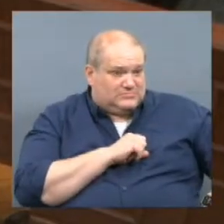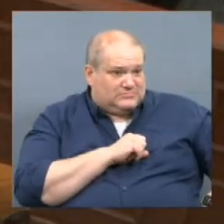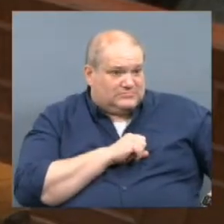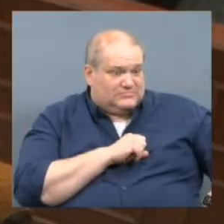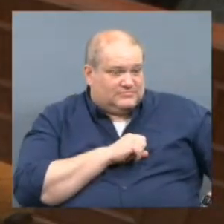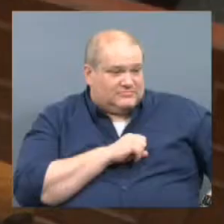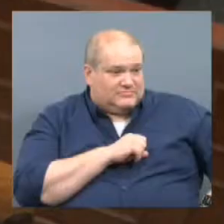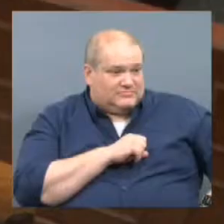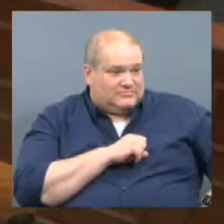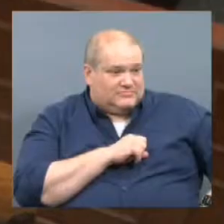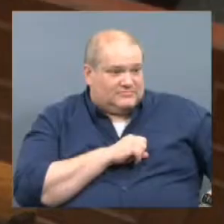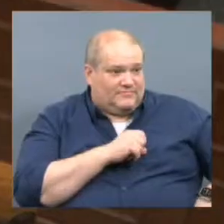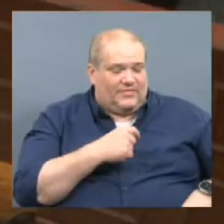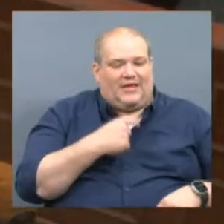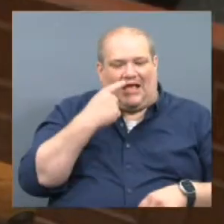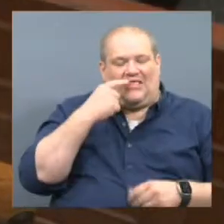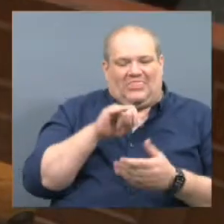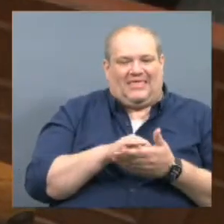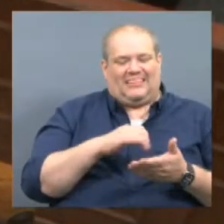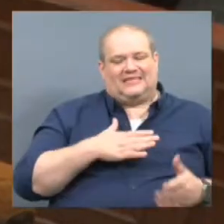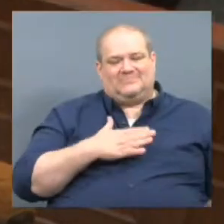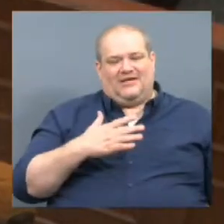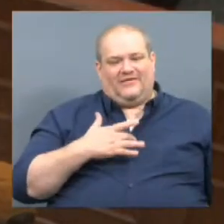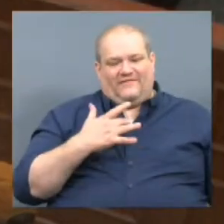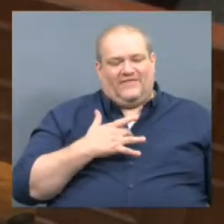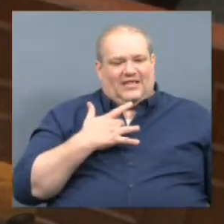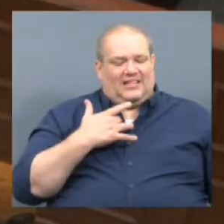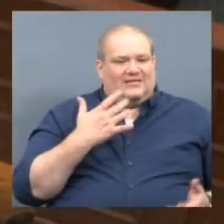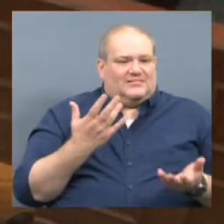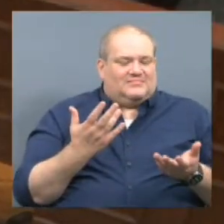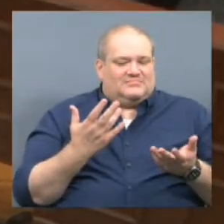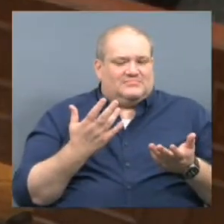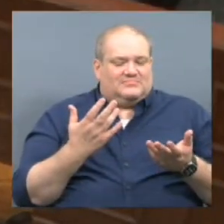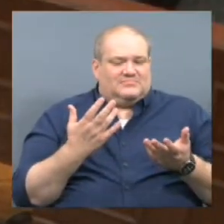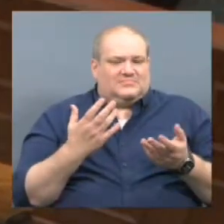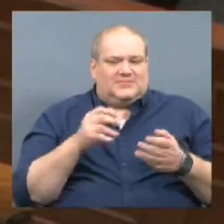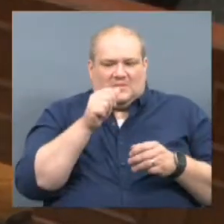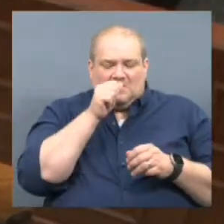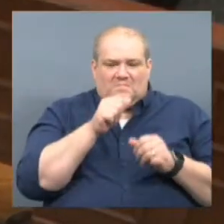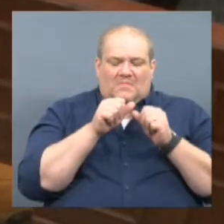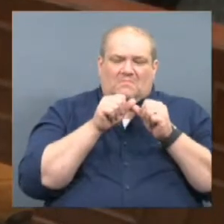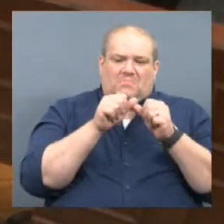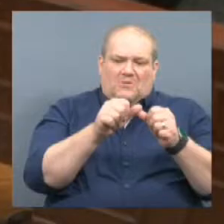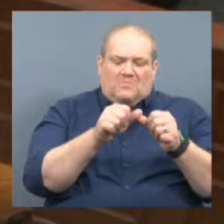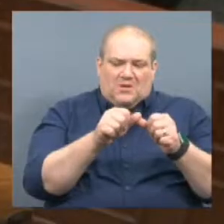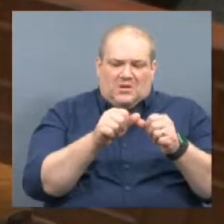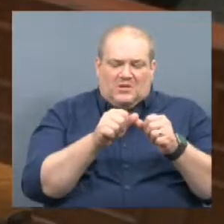That's, I think that's kind of where I am. I mean, it's a permanent.